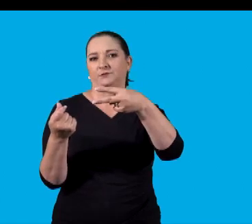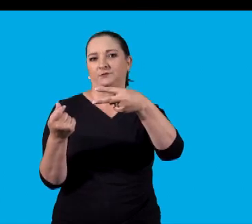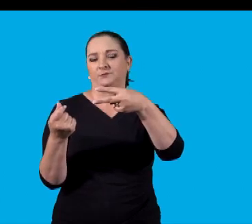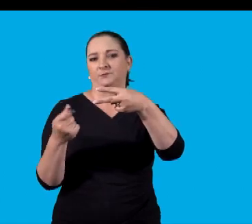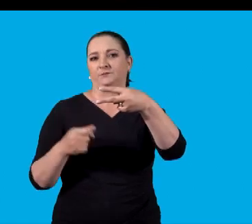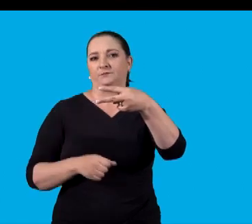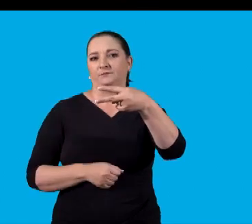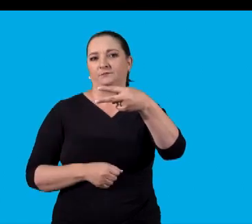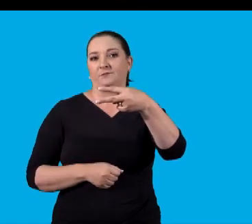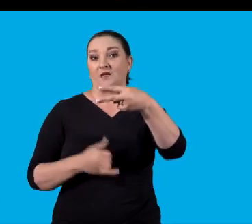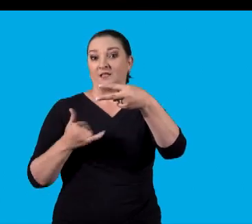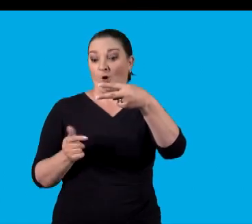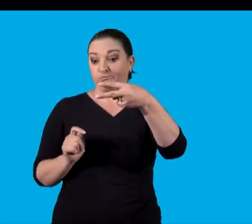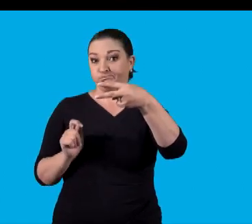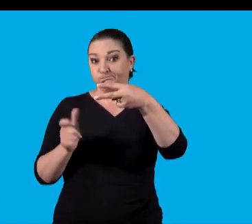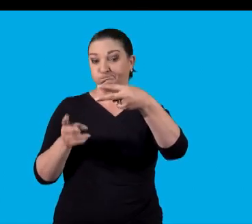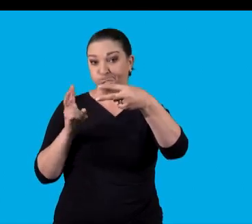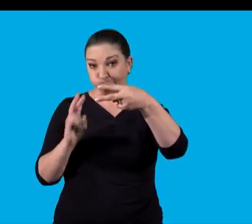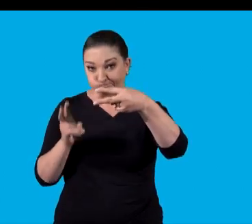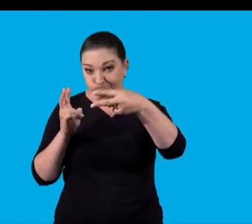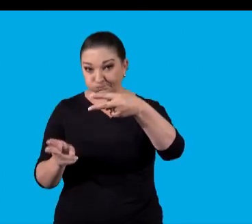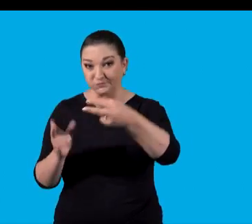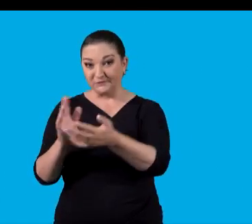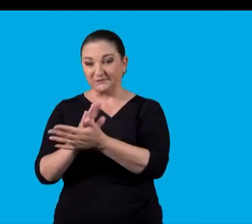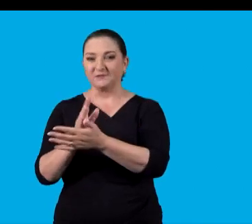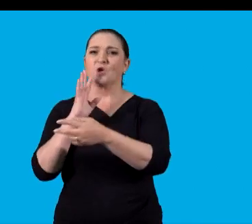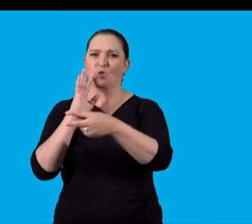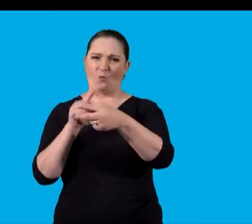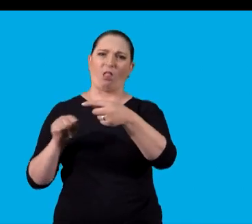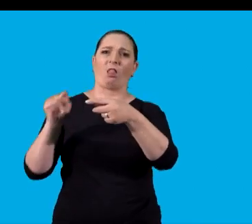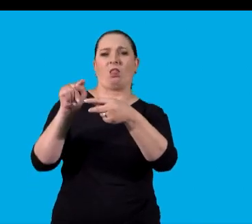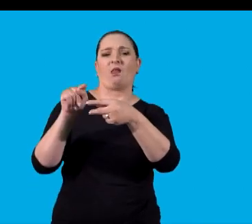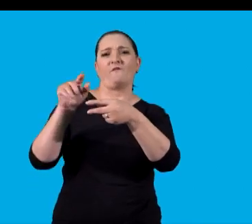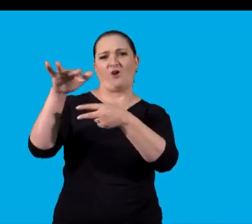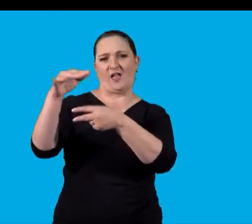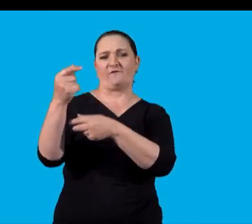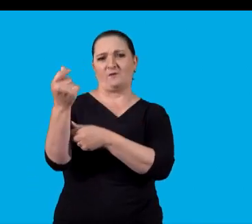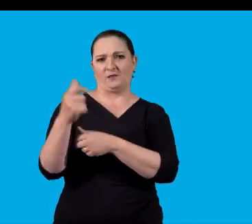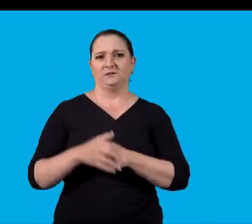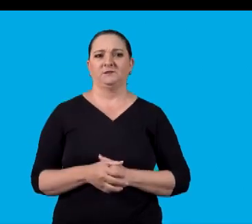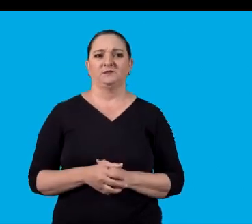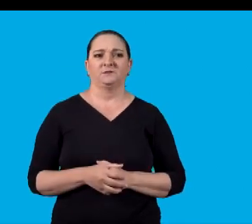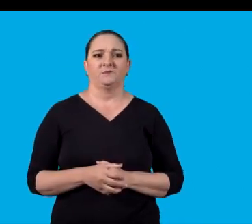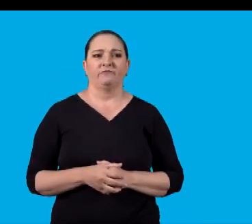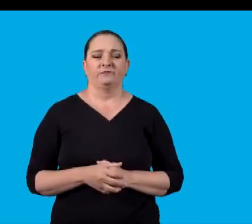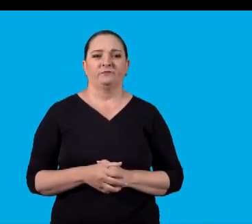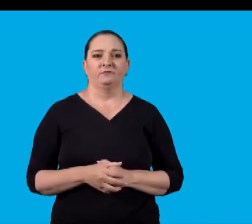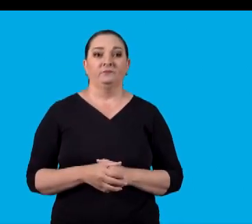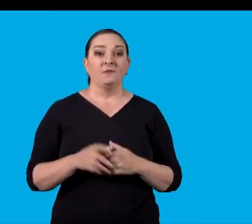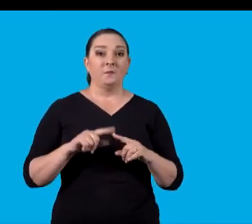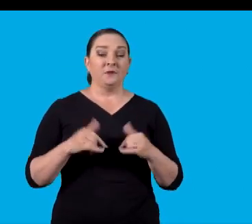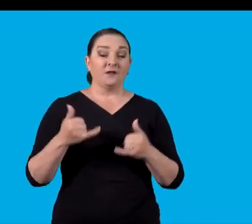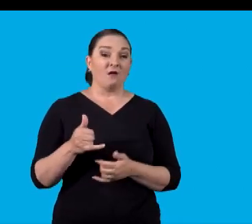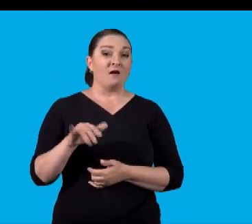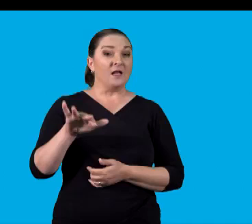there was an average price that was calculated, and the repurchase of shares would be at that average price. But